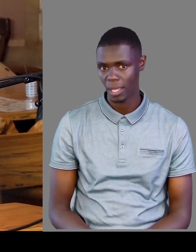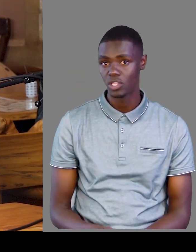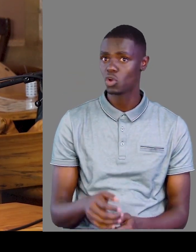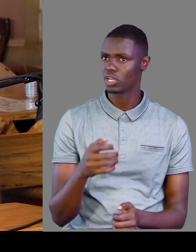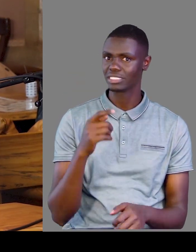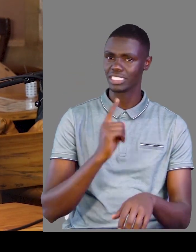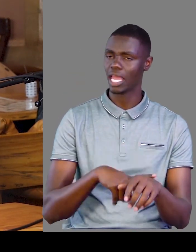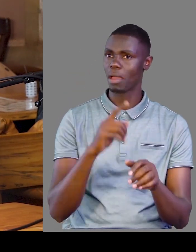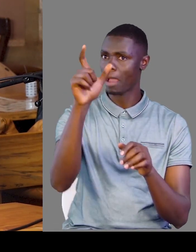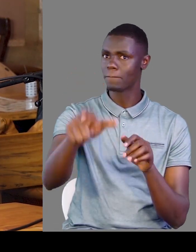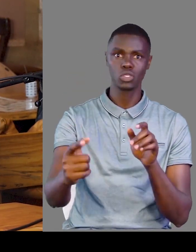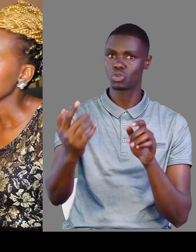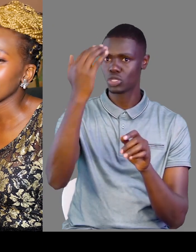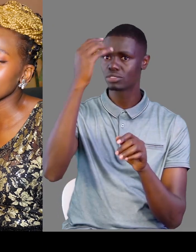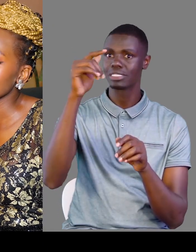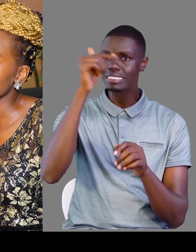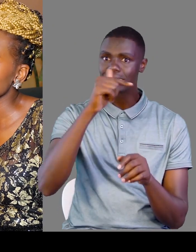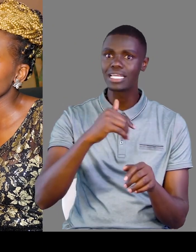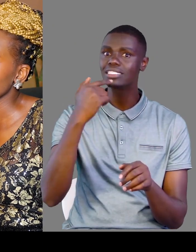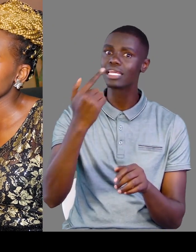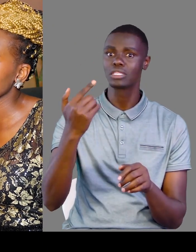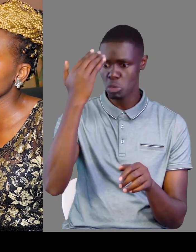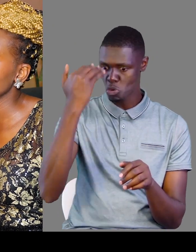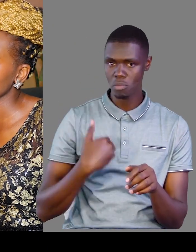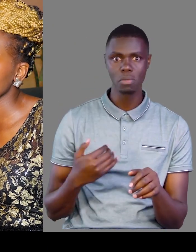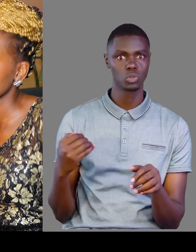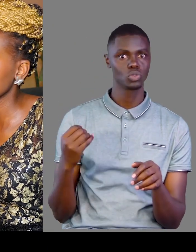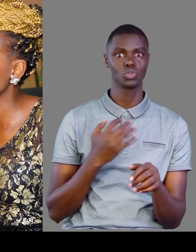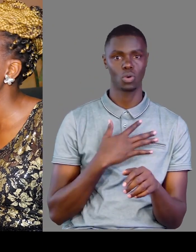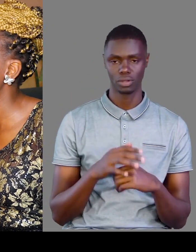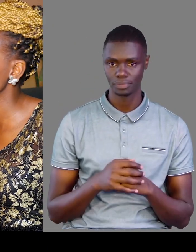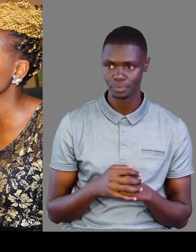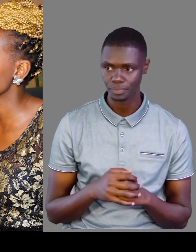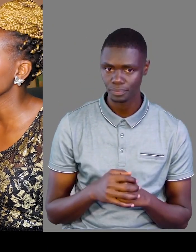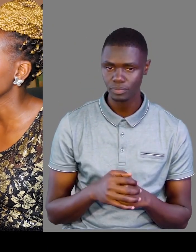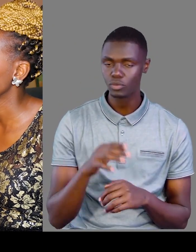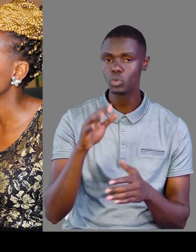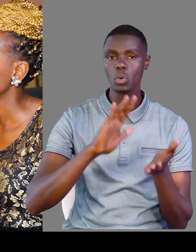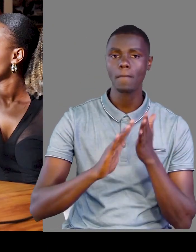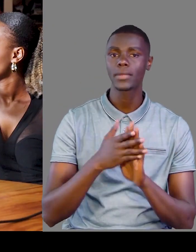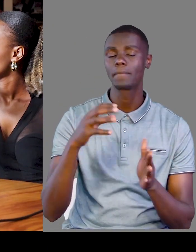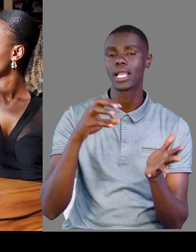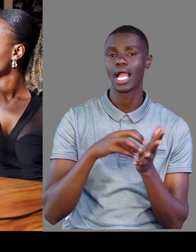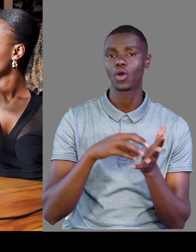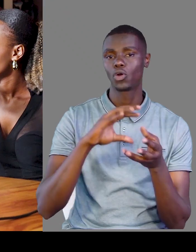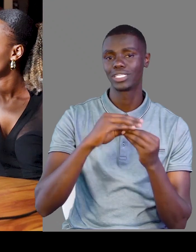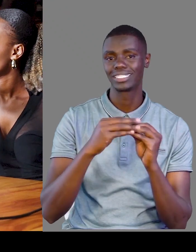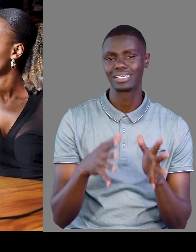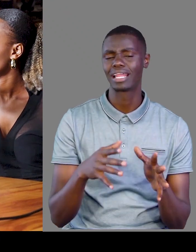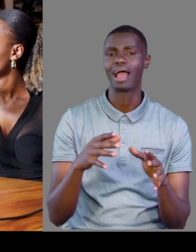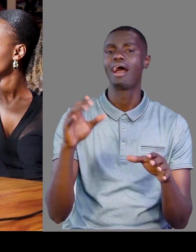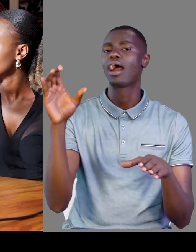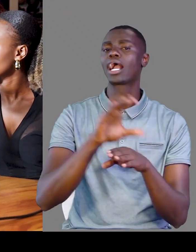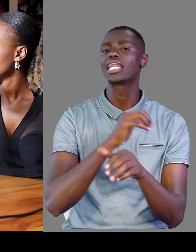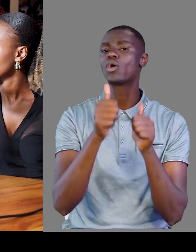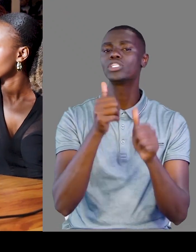niliona yenyewe hiyo nani. Actually, before that, were you ever thinking of yourself becoming a content creator? Not at all. What career did you have in